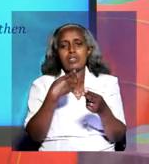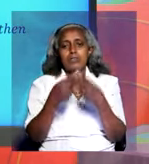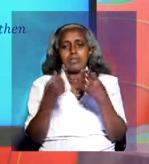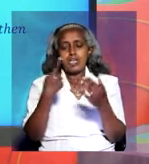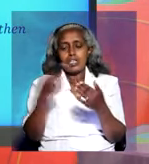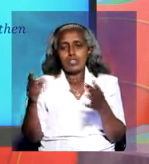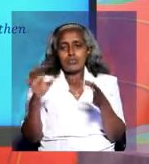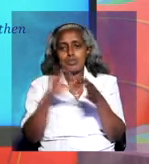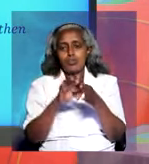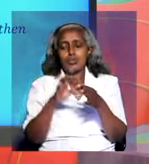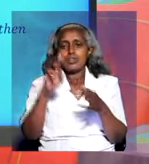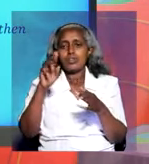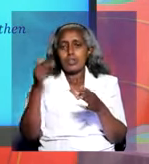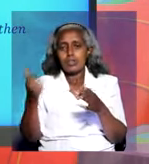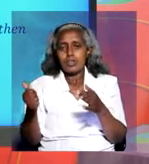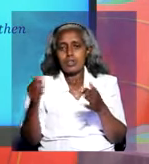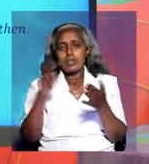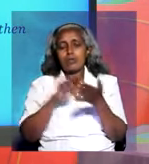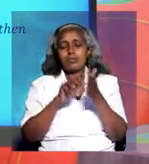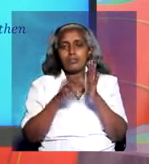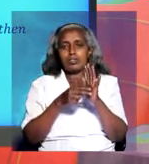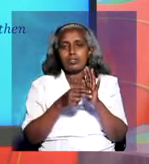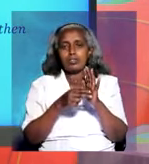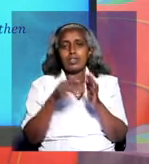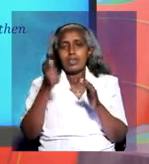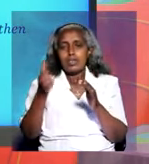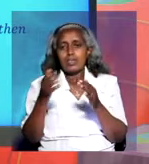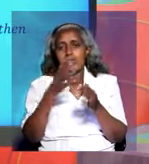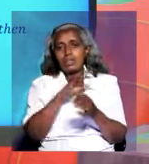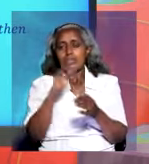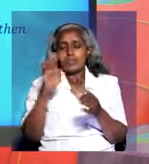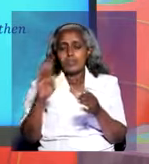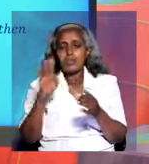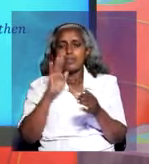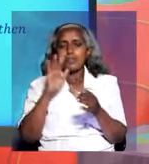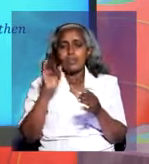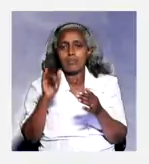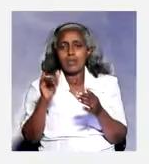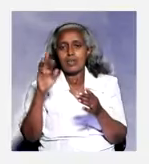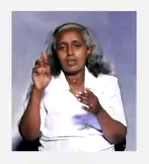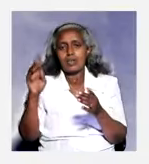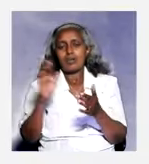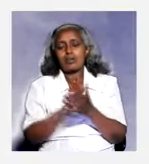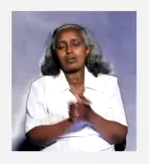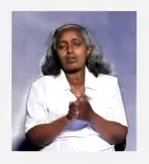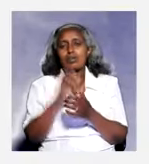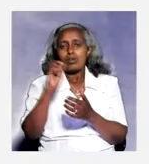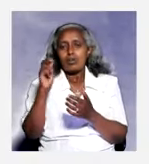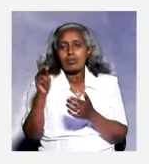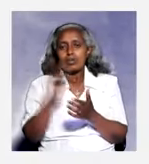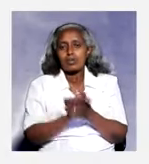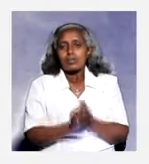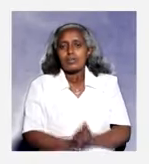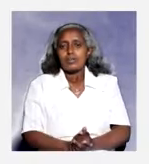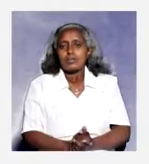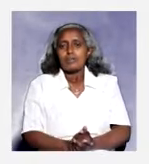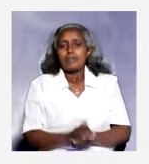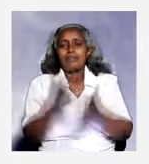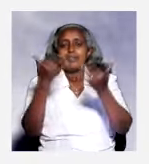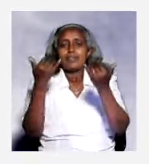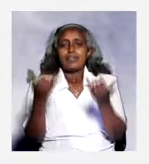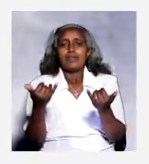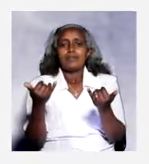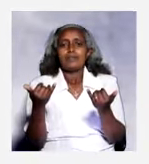So, RA means you multiply A and B by R. Okay.